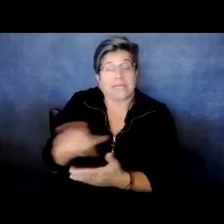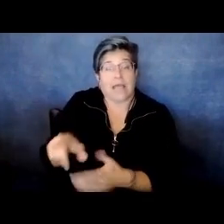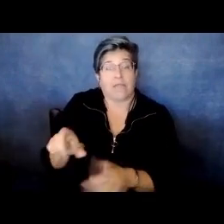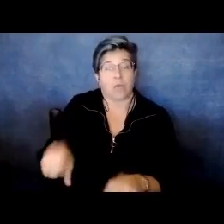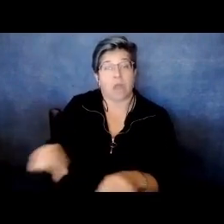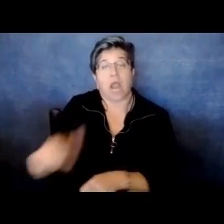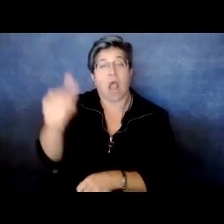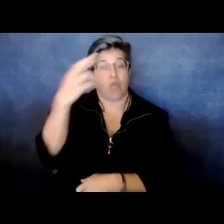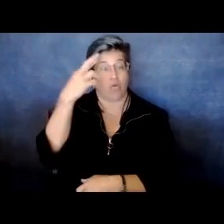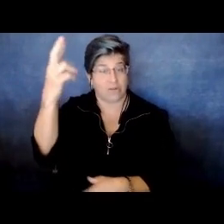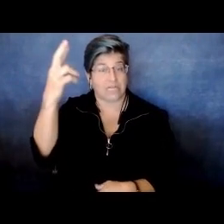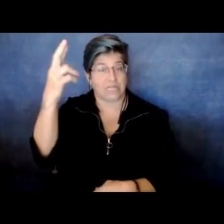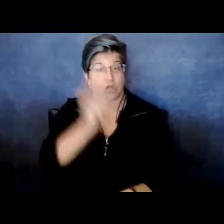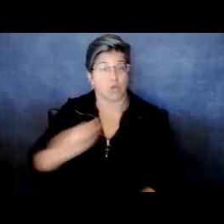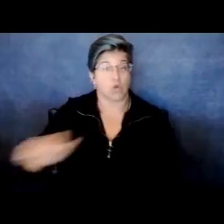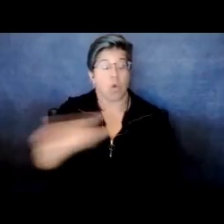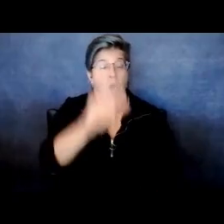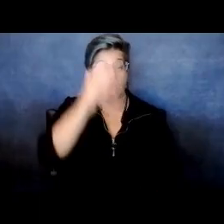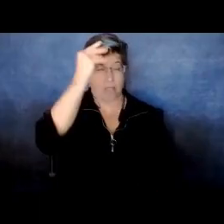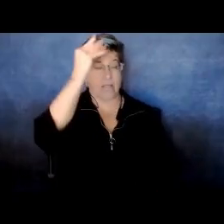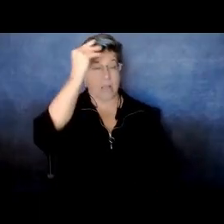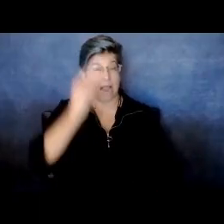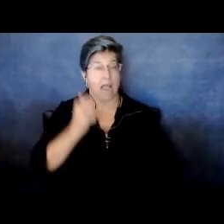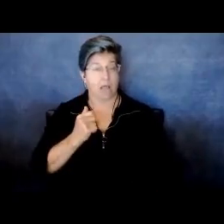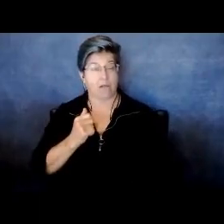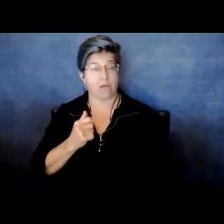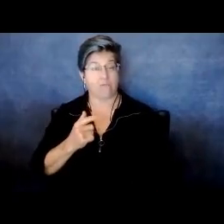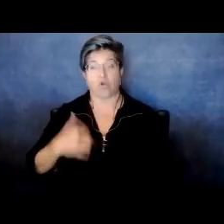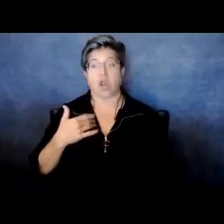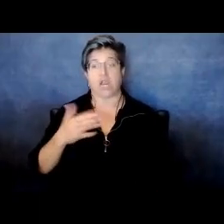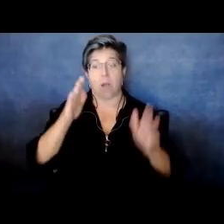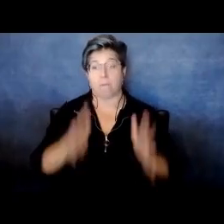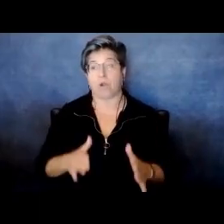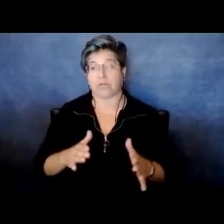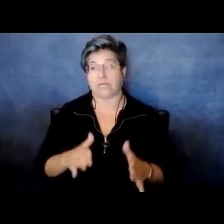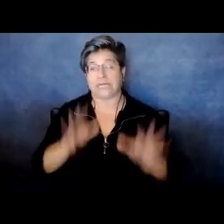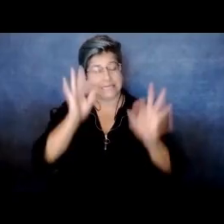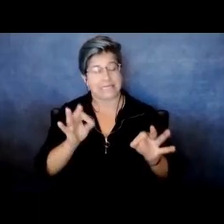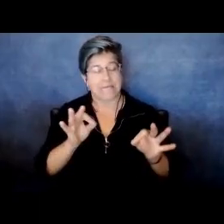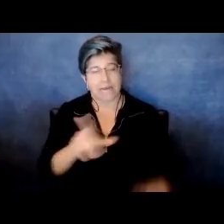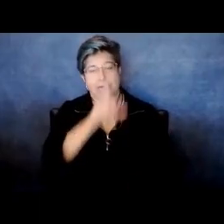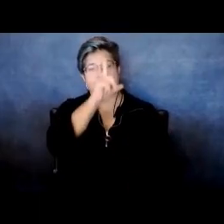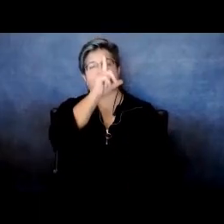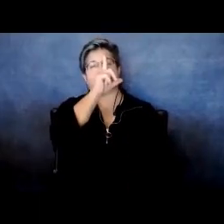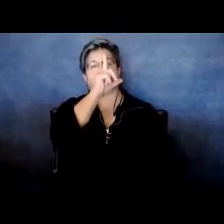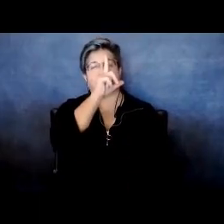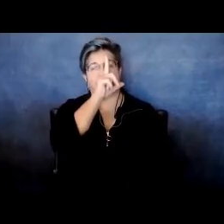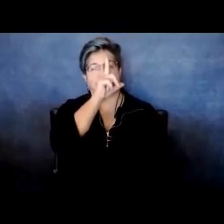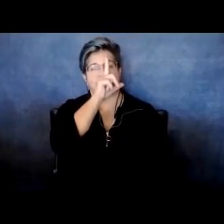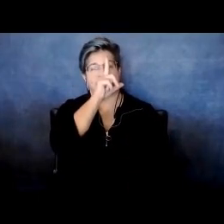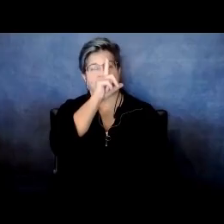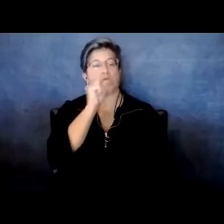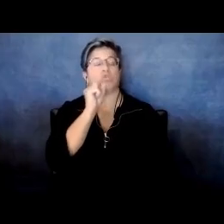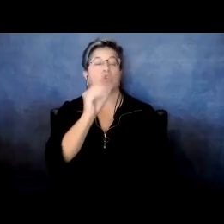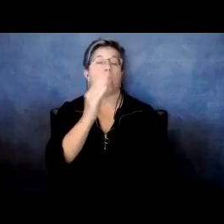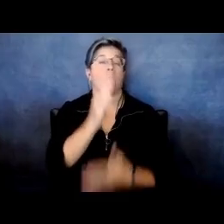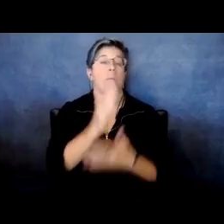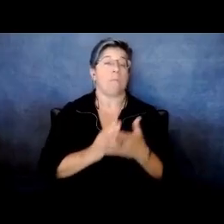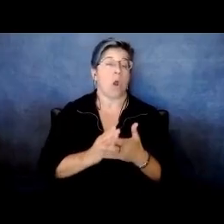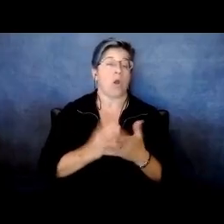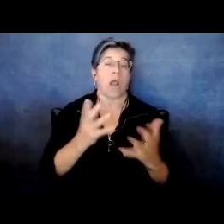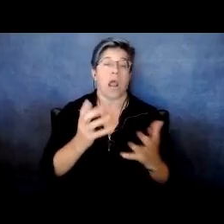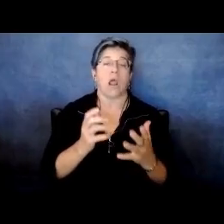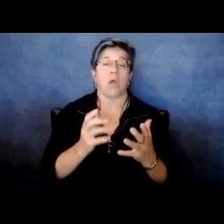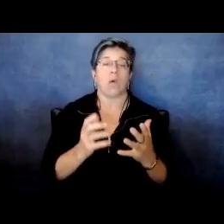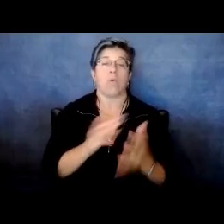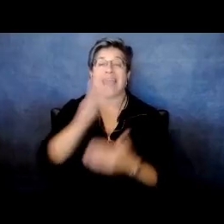other reasons that you all are thinking about for a young person choosing not to disclose. And so part of what I want to